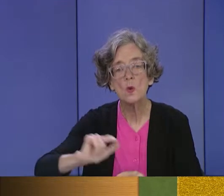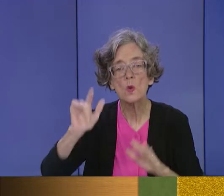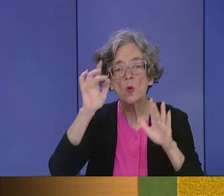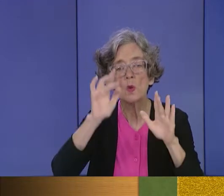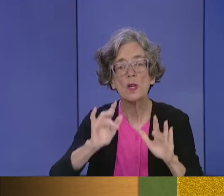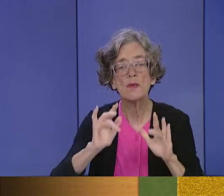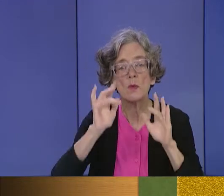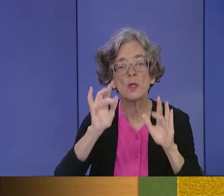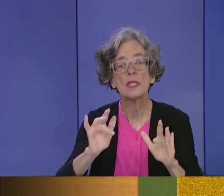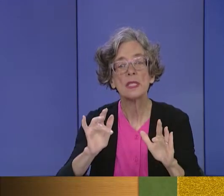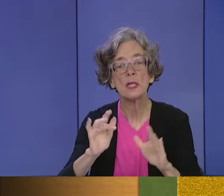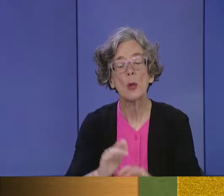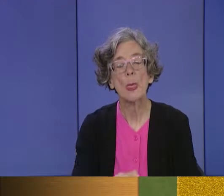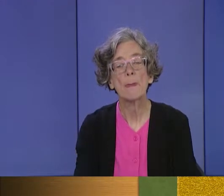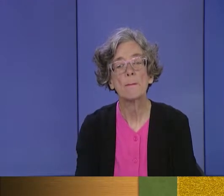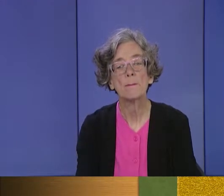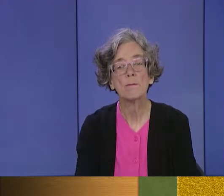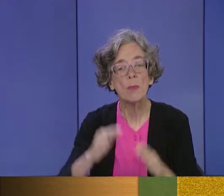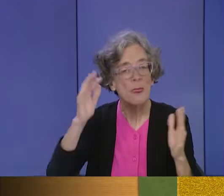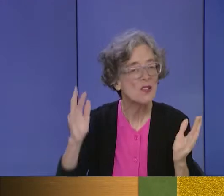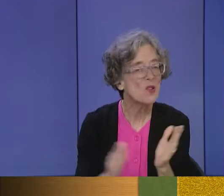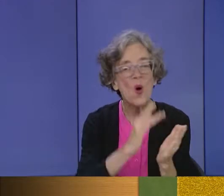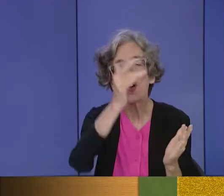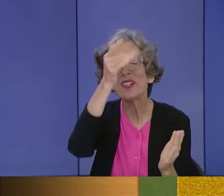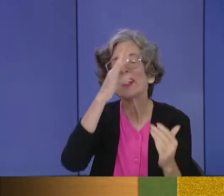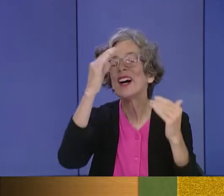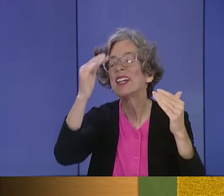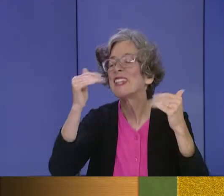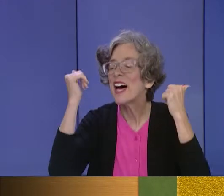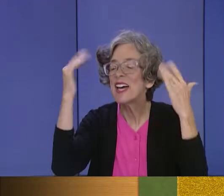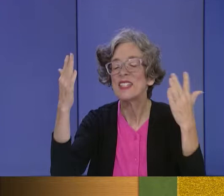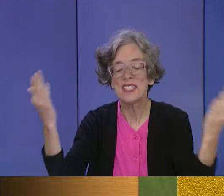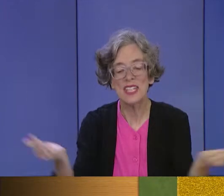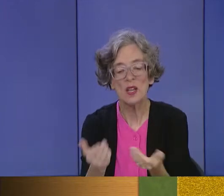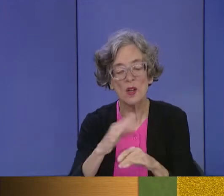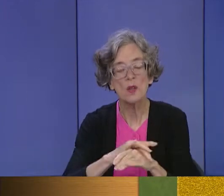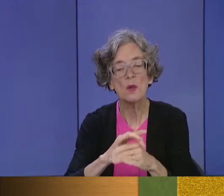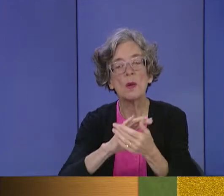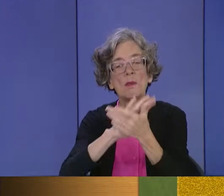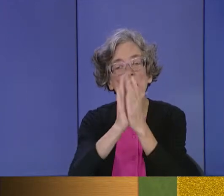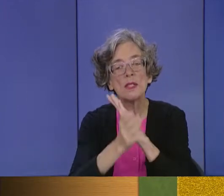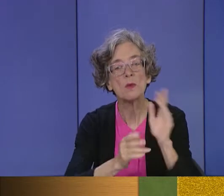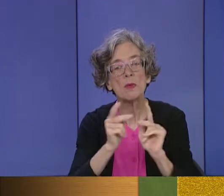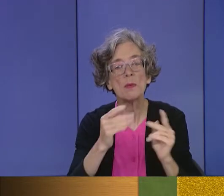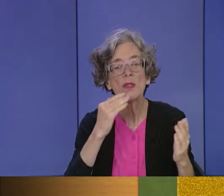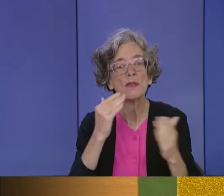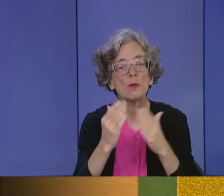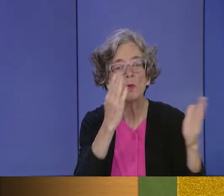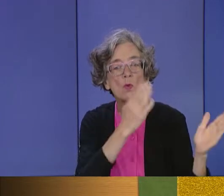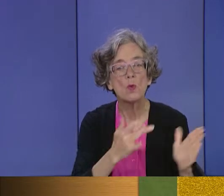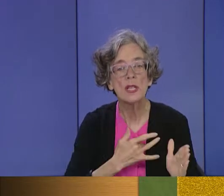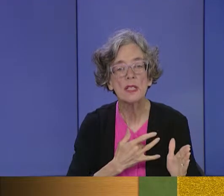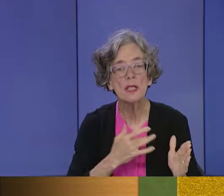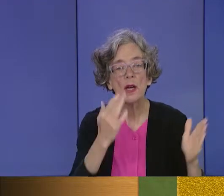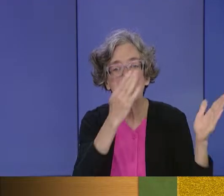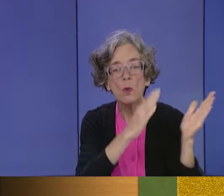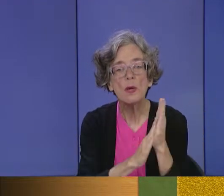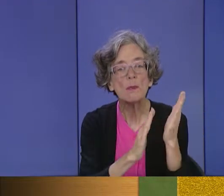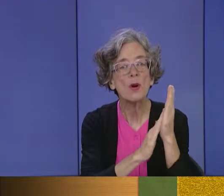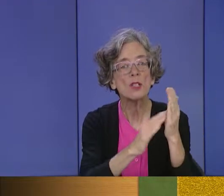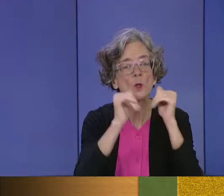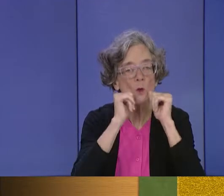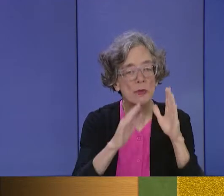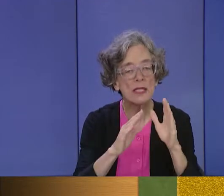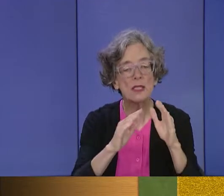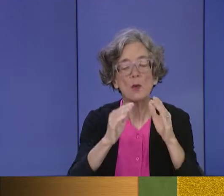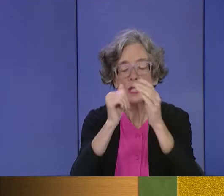eleison. Glory to God in the highest, and on earth peace to people of good will. We praise you, we